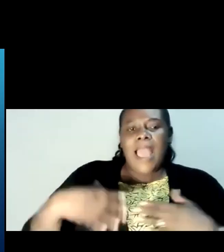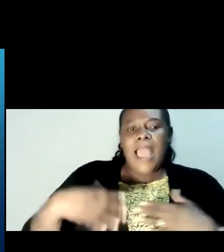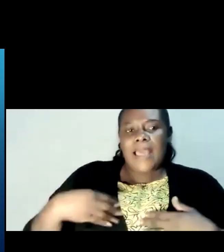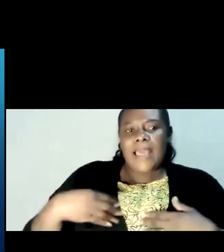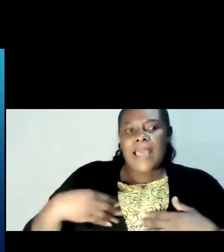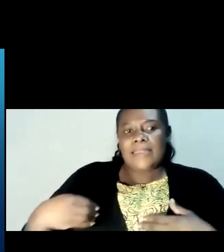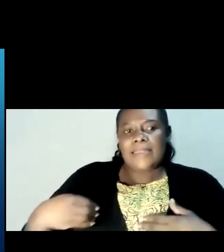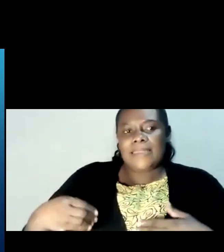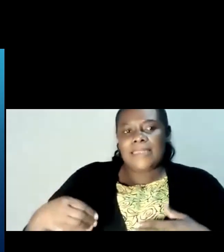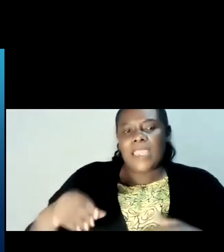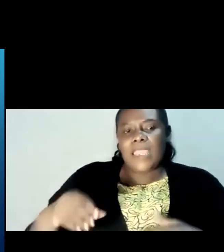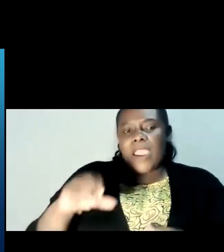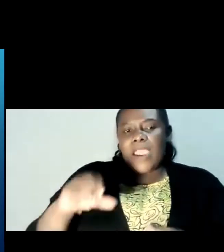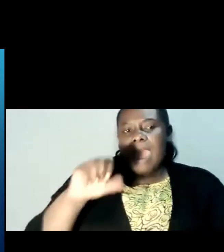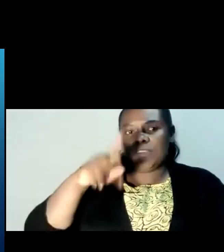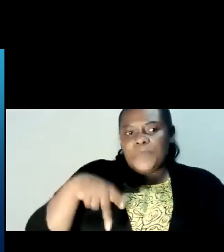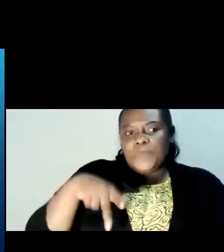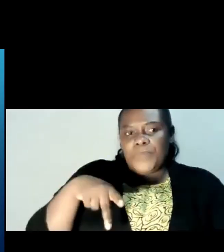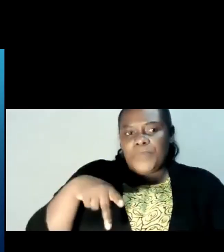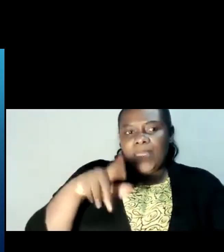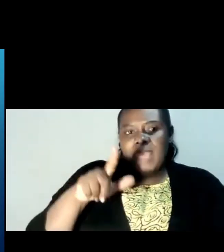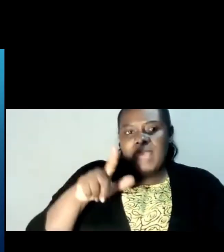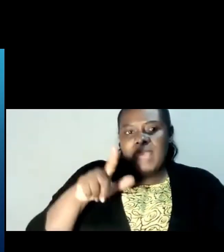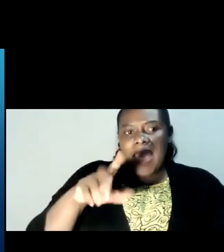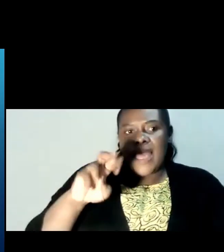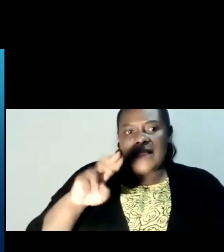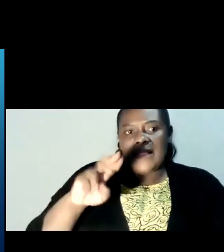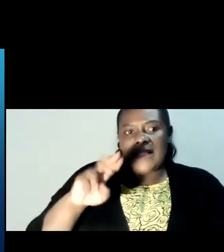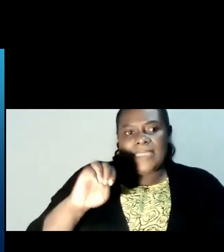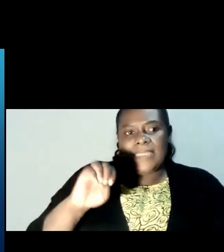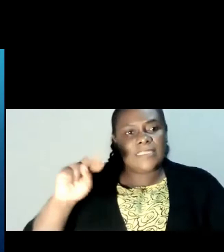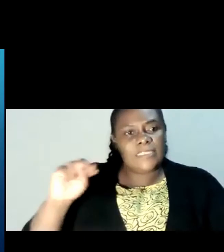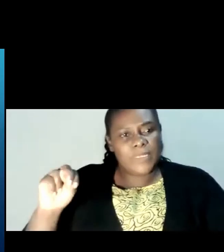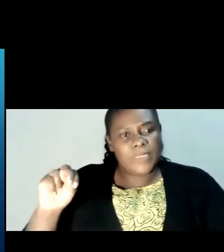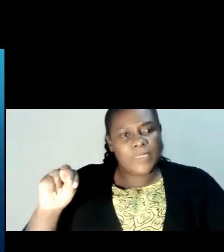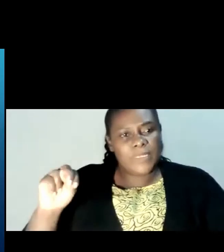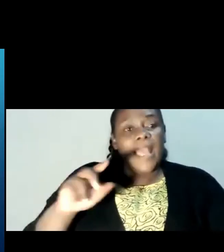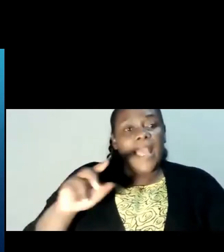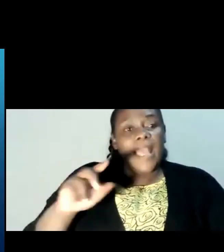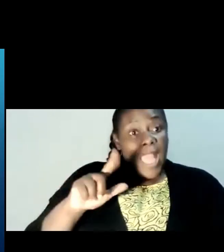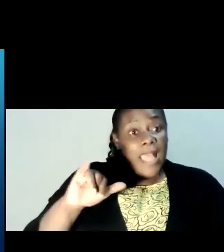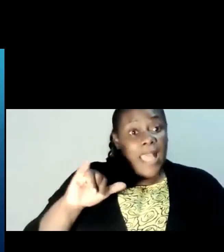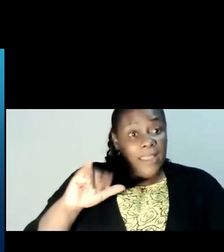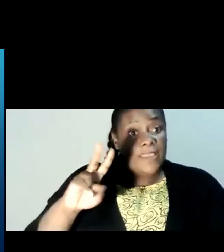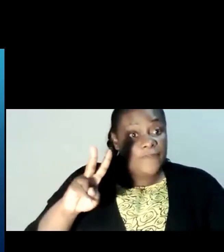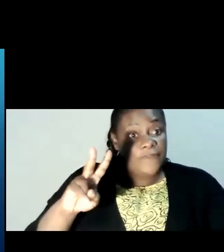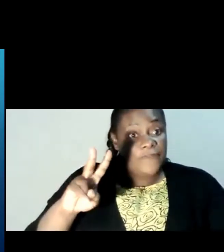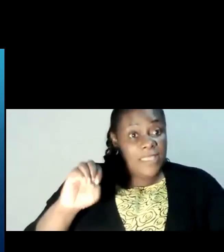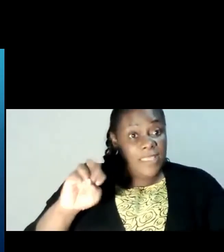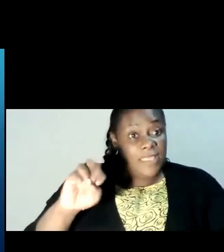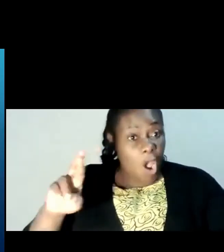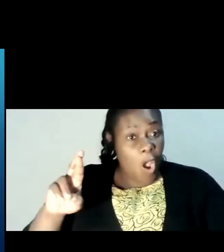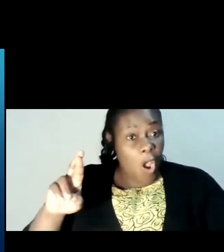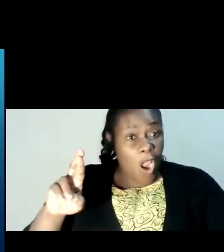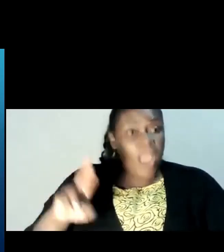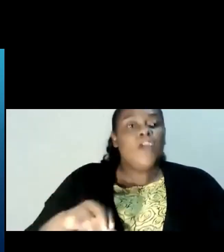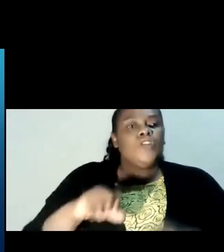will do as good a job as our kidneys and our liver and the organs that are designed to cleanse our blood.